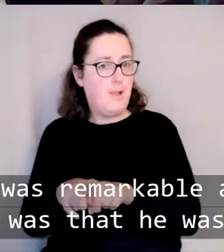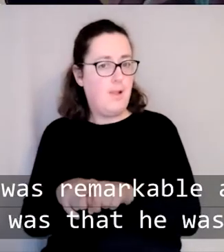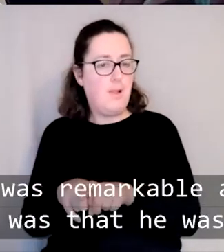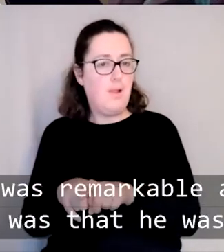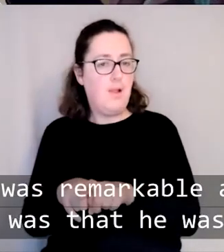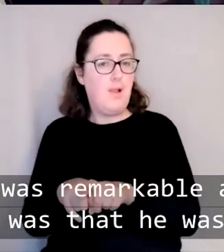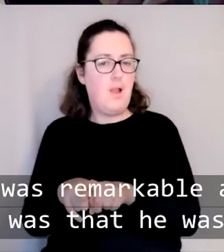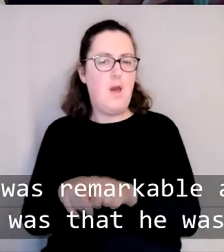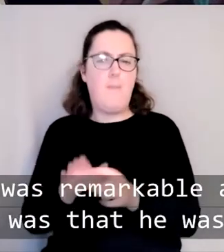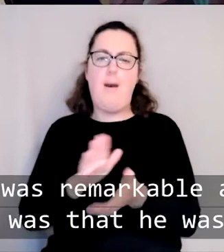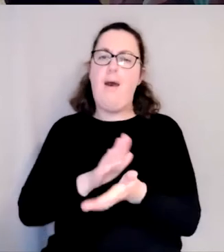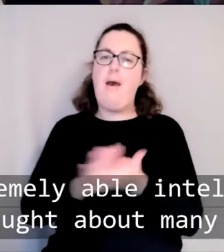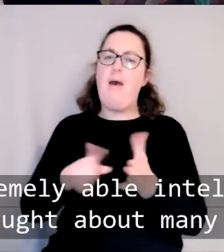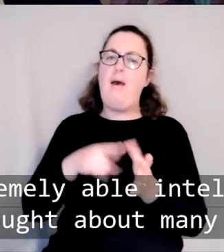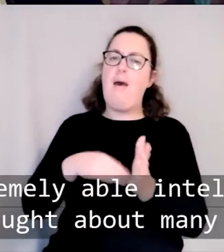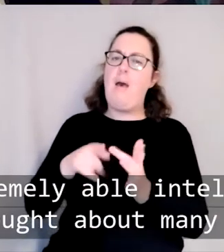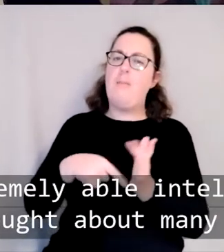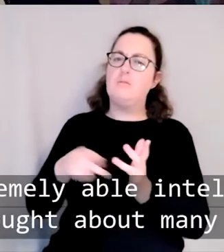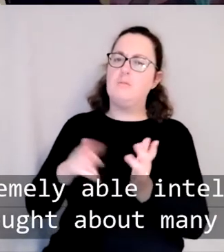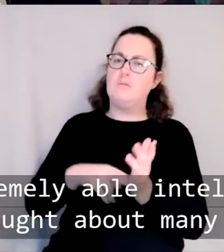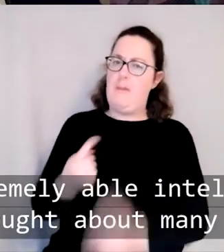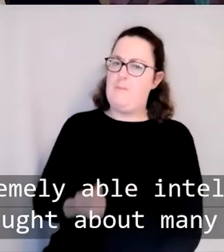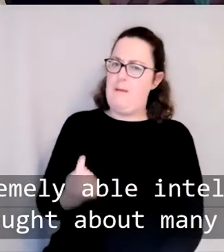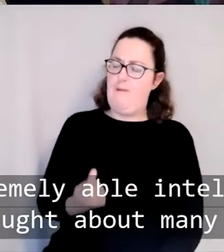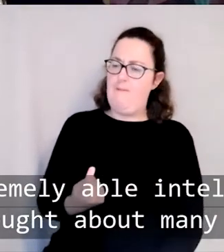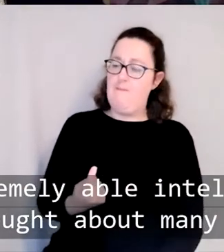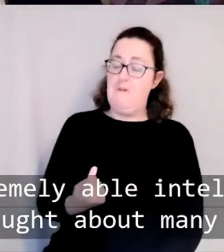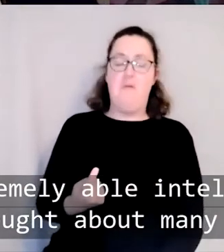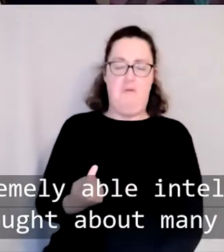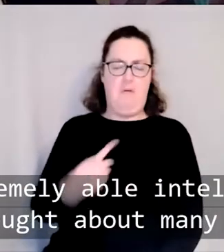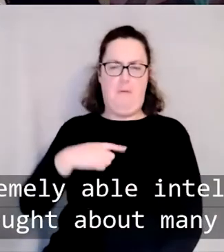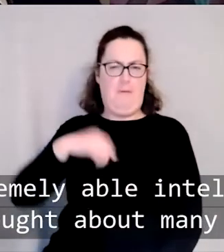about Hamilton was that, well, he wasn't just an extremely able